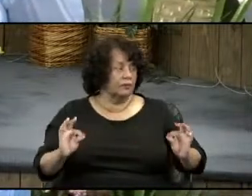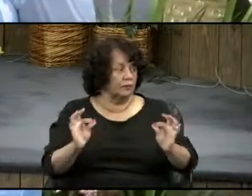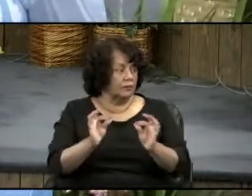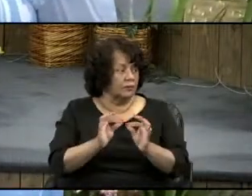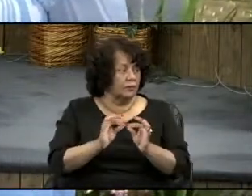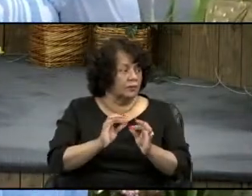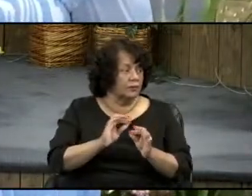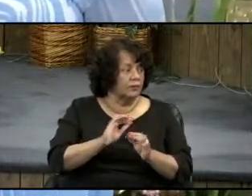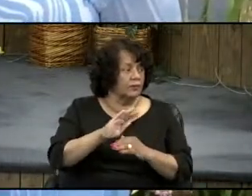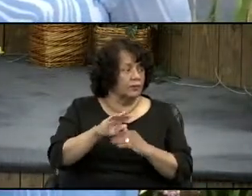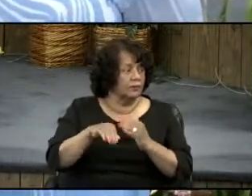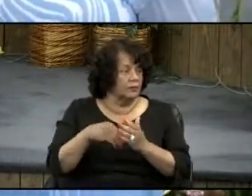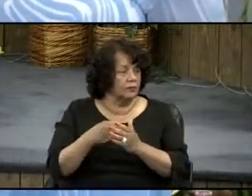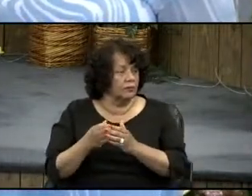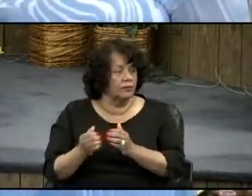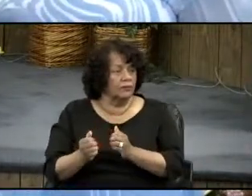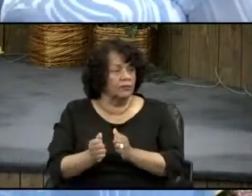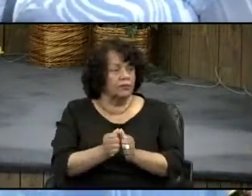Altogether. You're altogether.